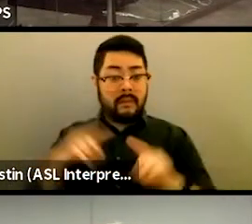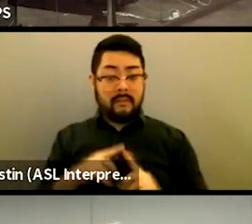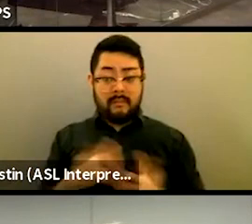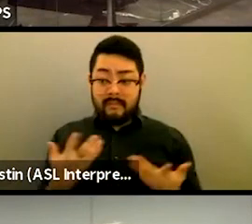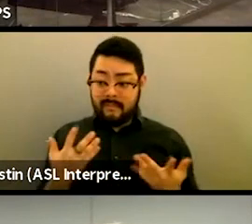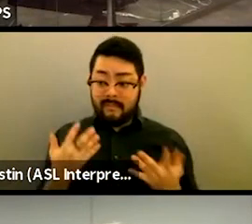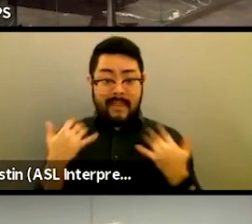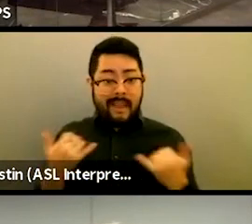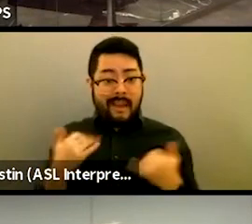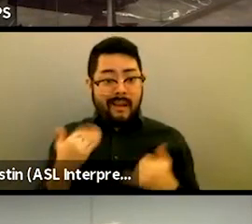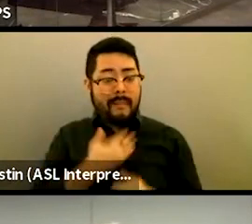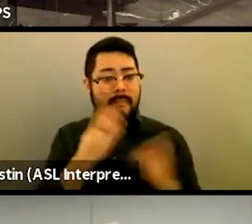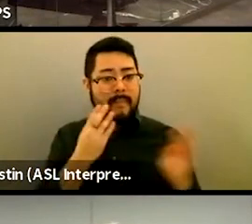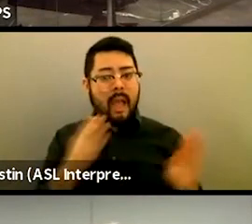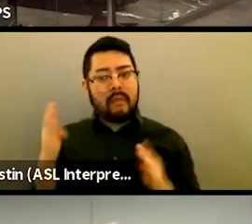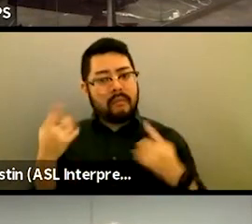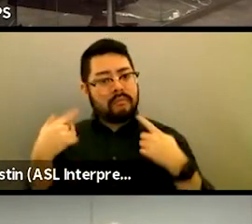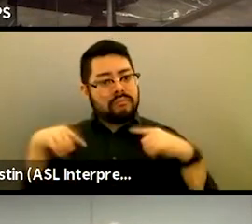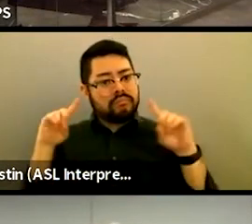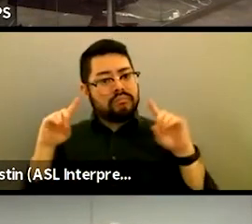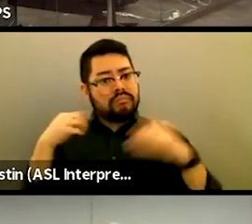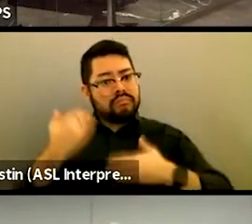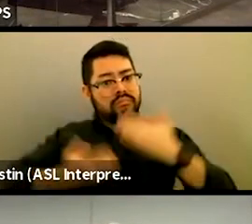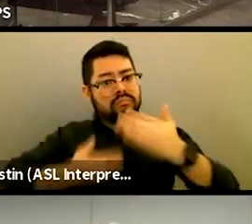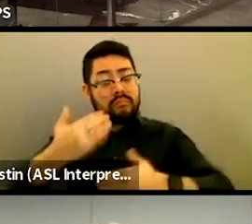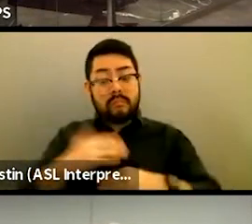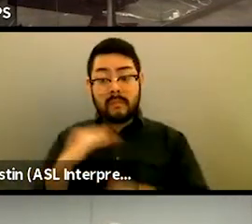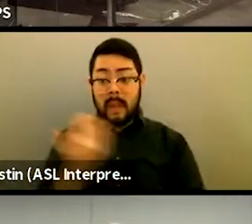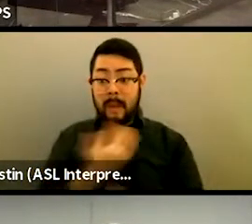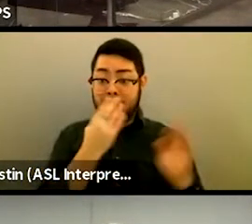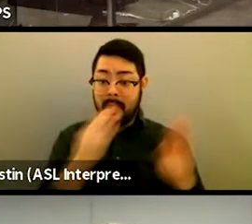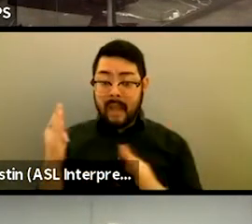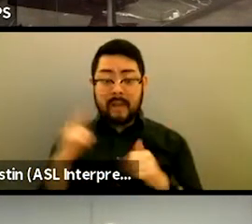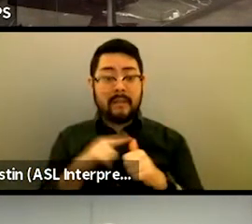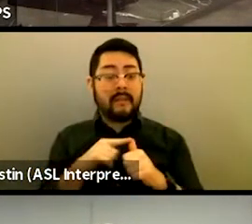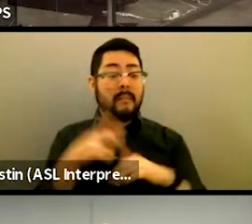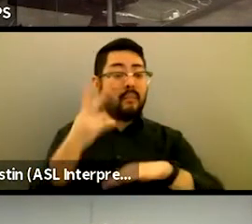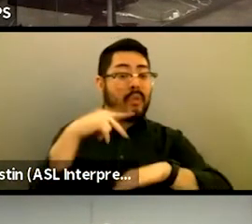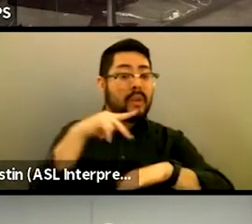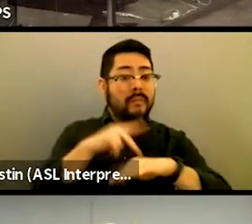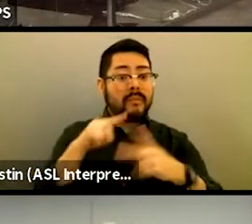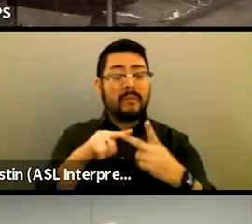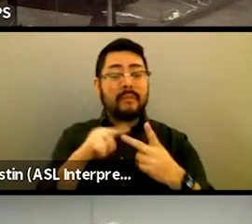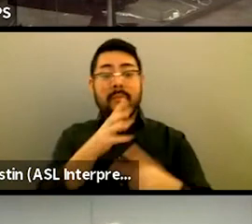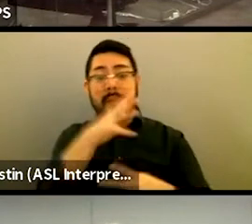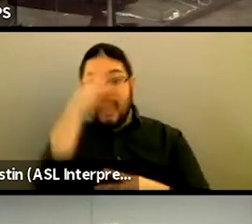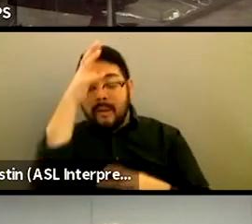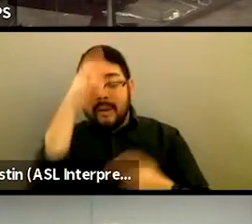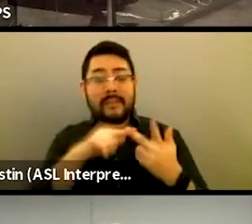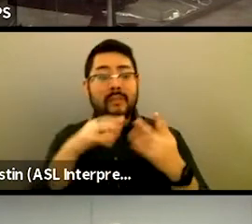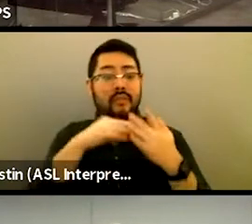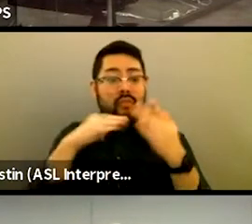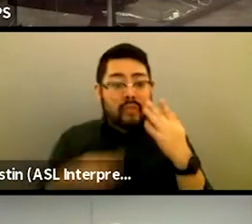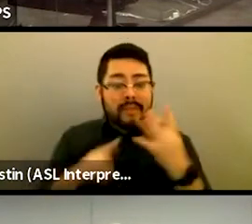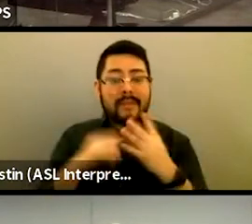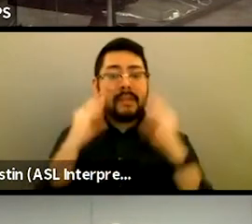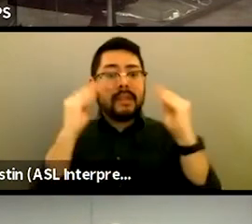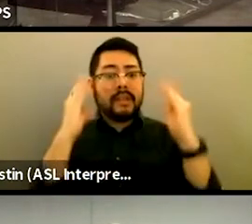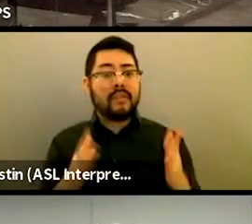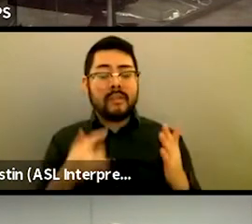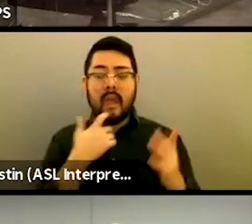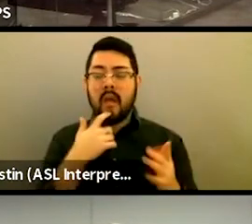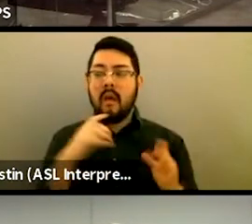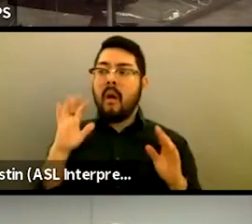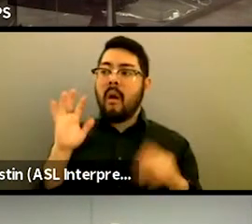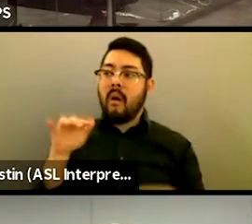We've been able to have kids back. Principals, teachers, students, and parents have reported a positive experience with the return